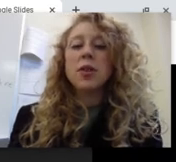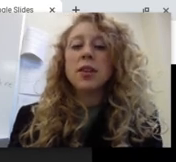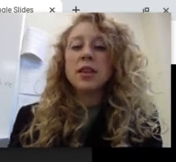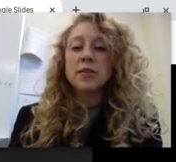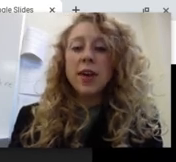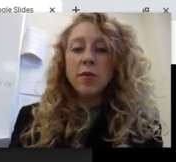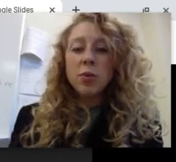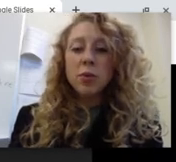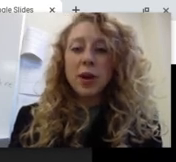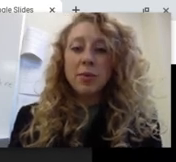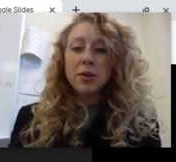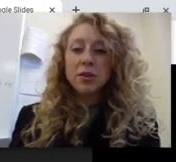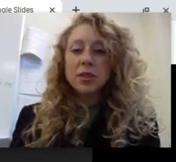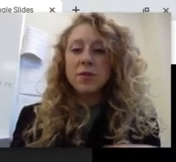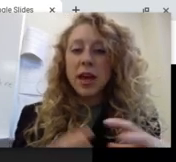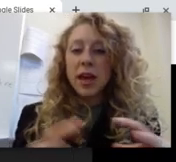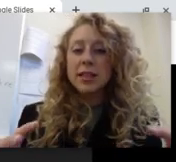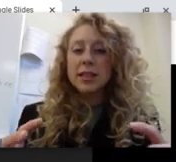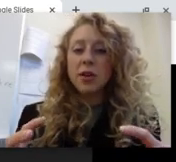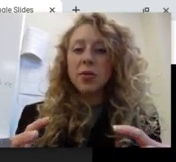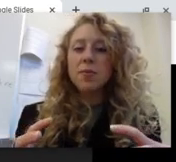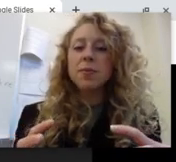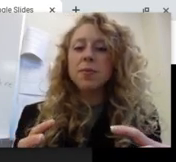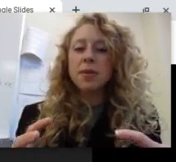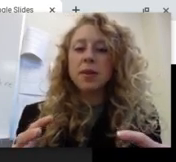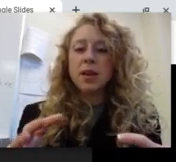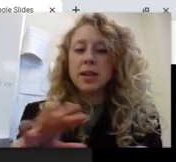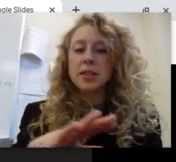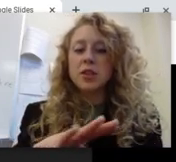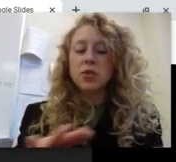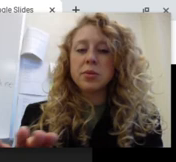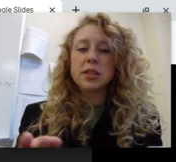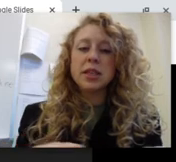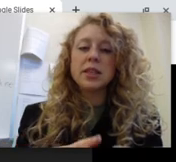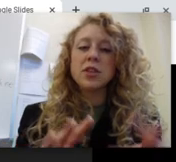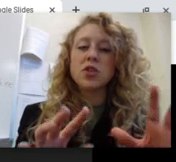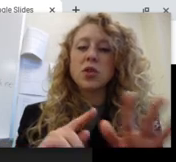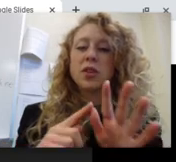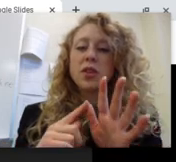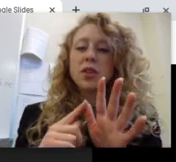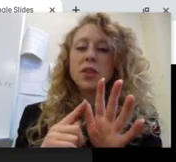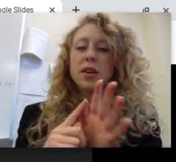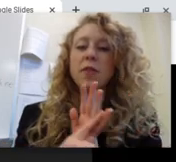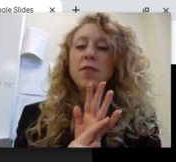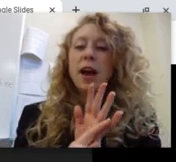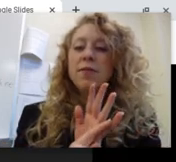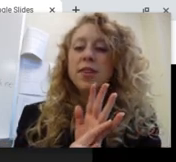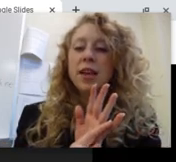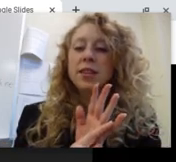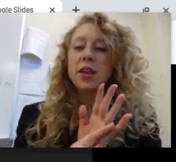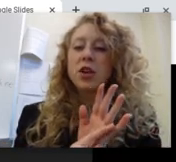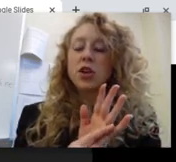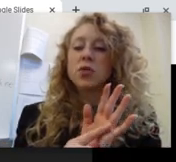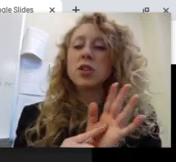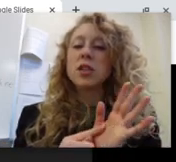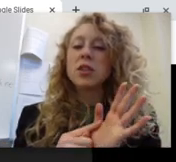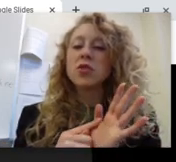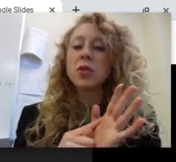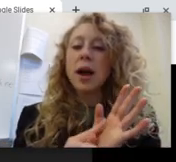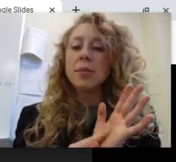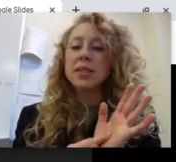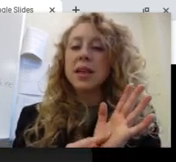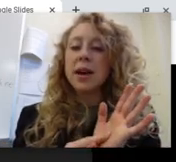So these 5 parameters of ASL, as the description says here, so that there are 5 things that are used